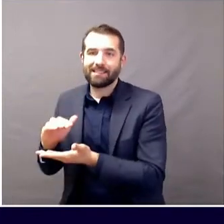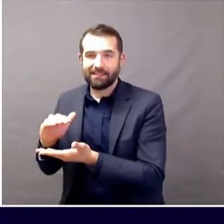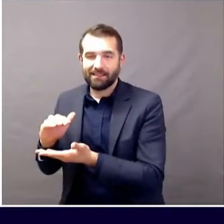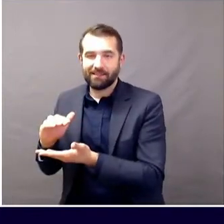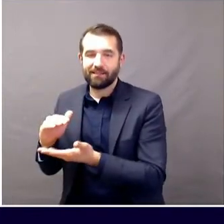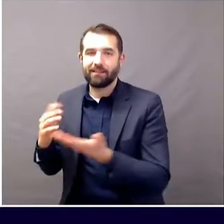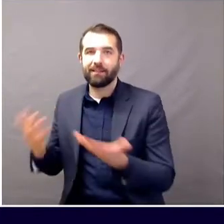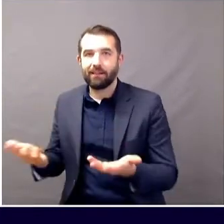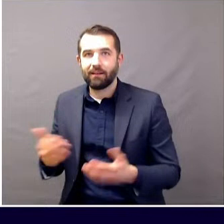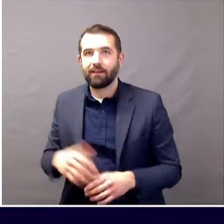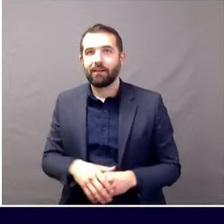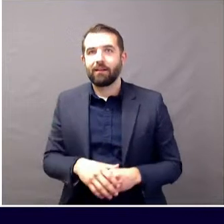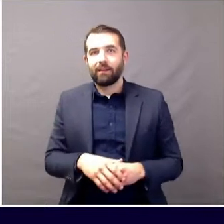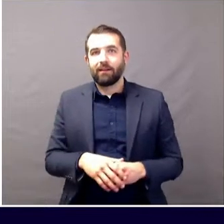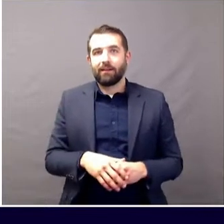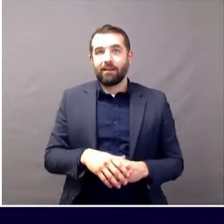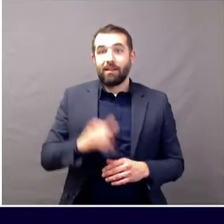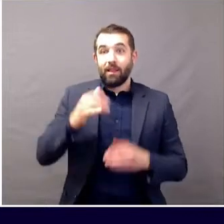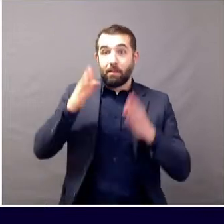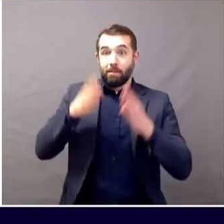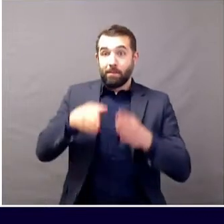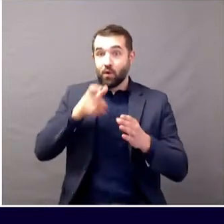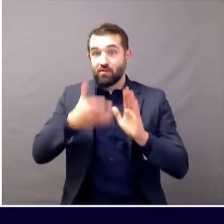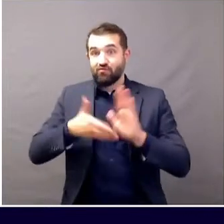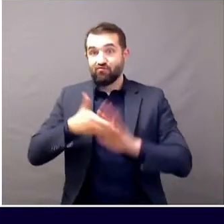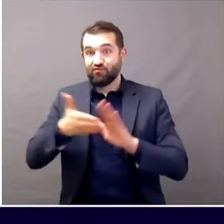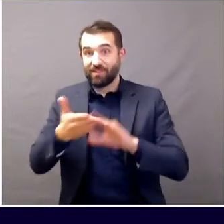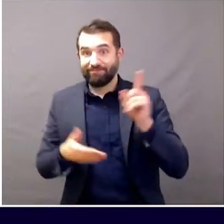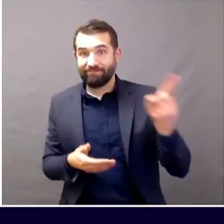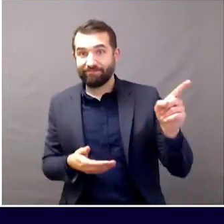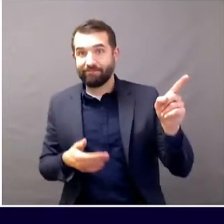I hope that we don't see that recur in the future, though.